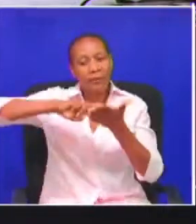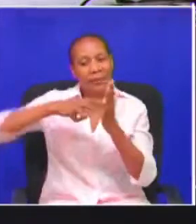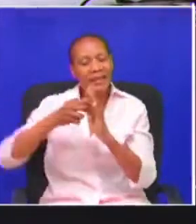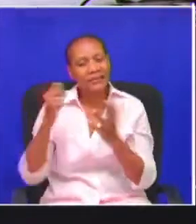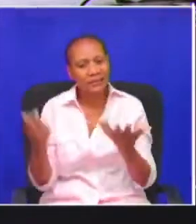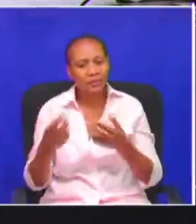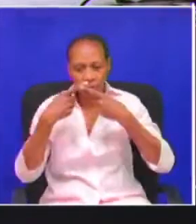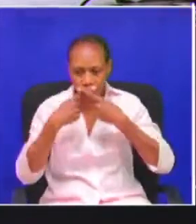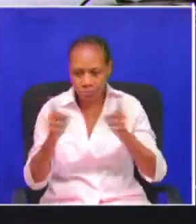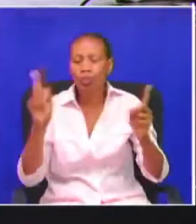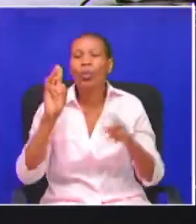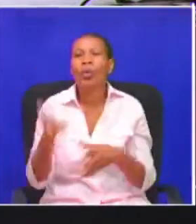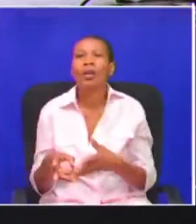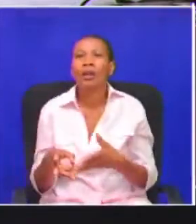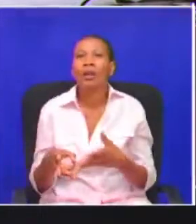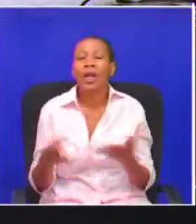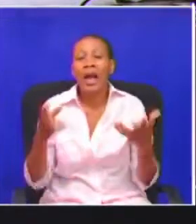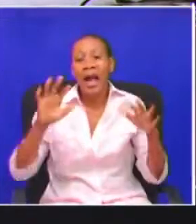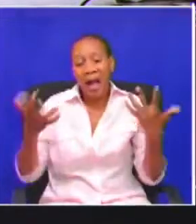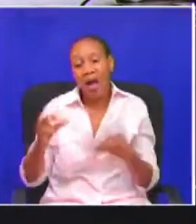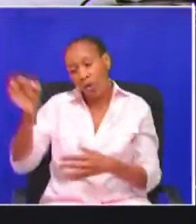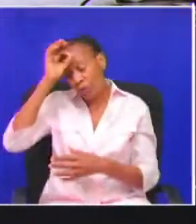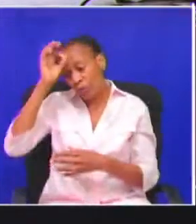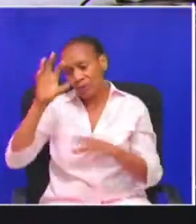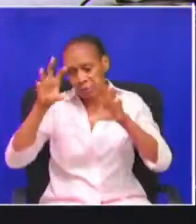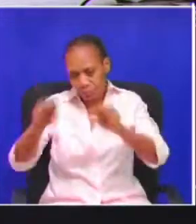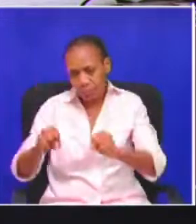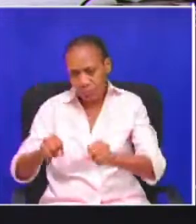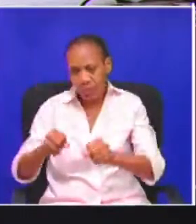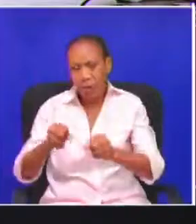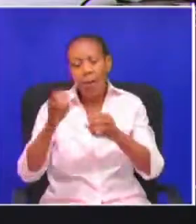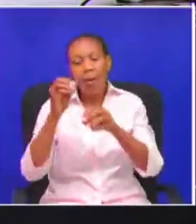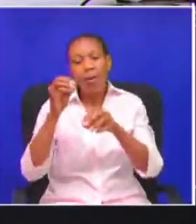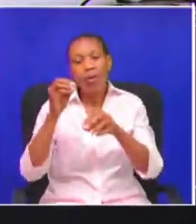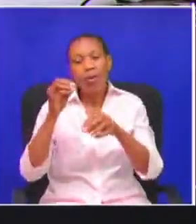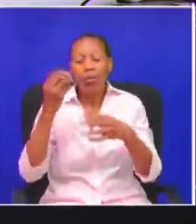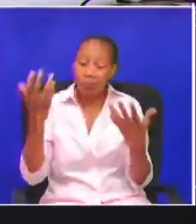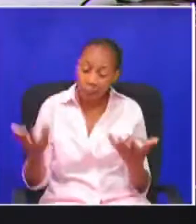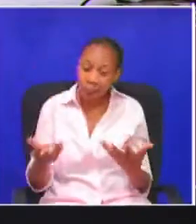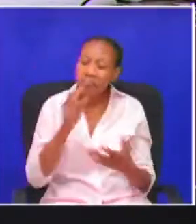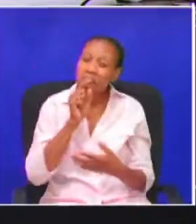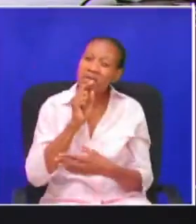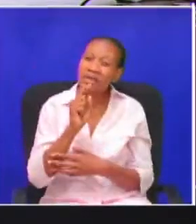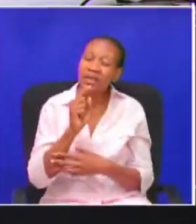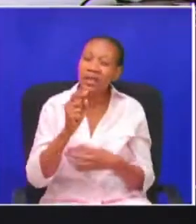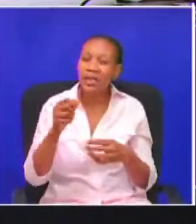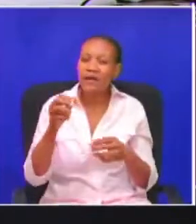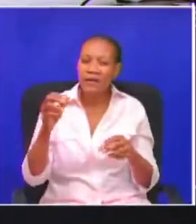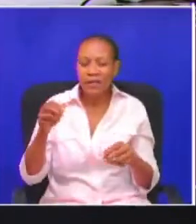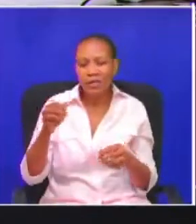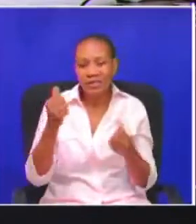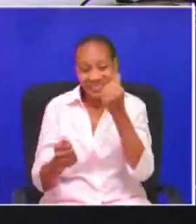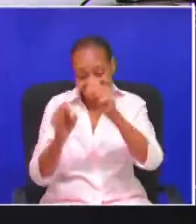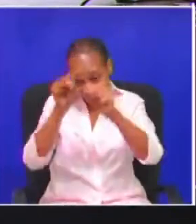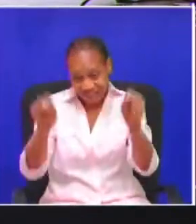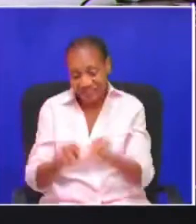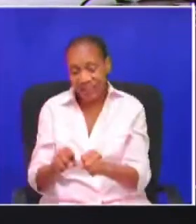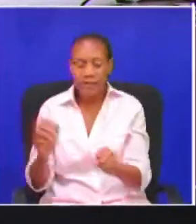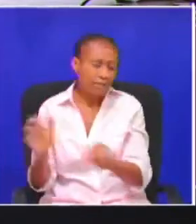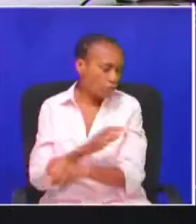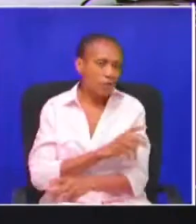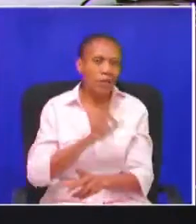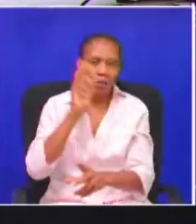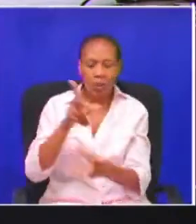the police are going to embark upon. And it will encompass the full criminal justice system. So